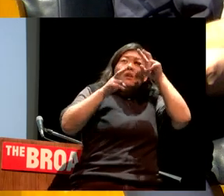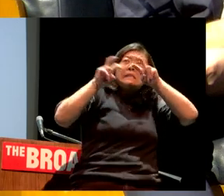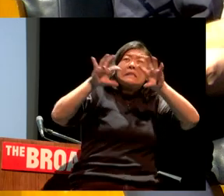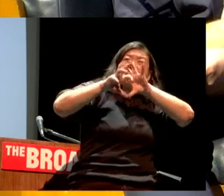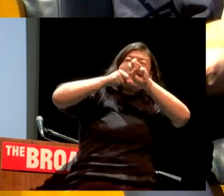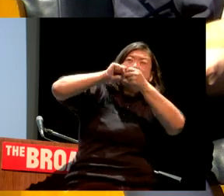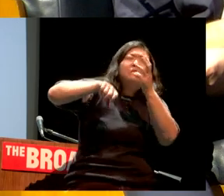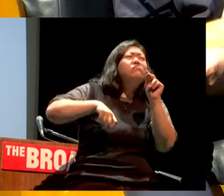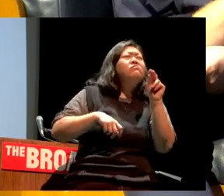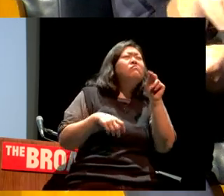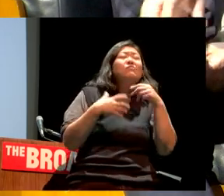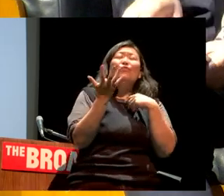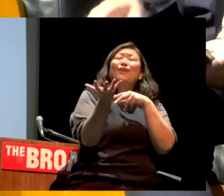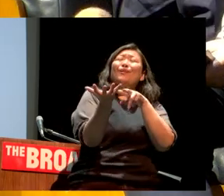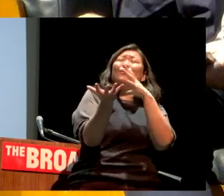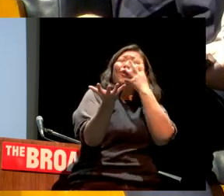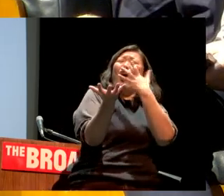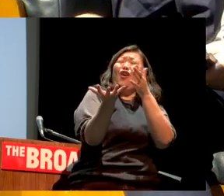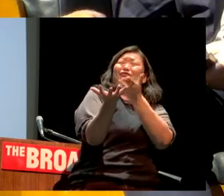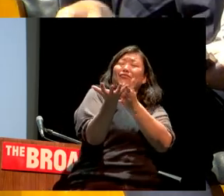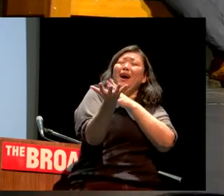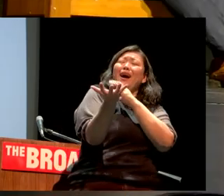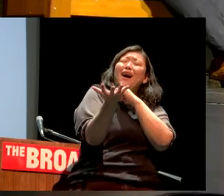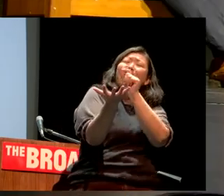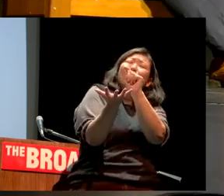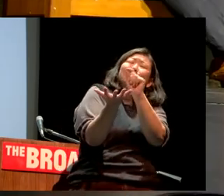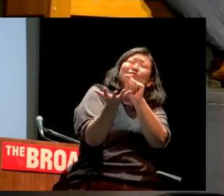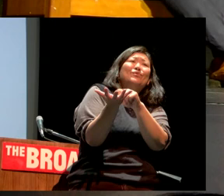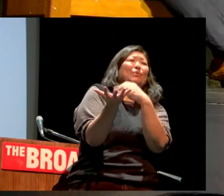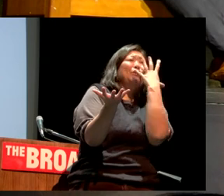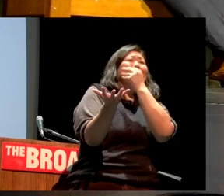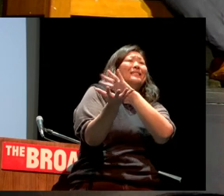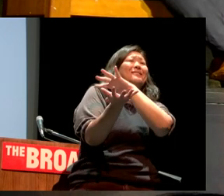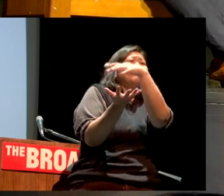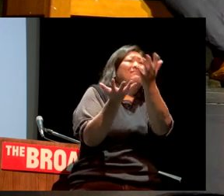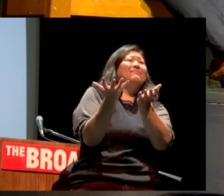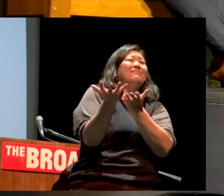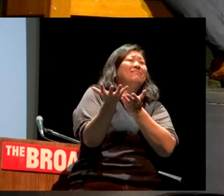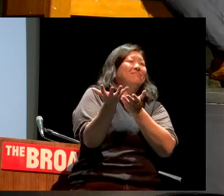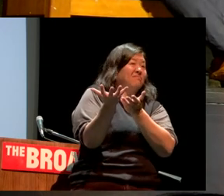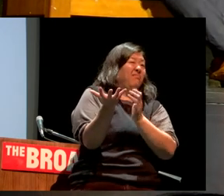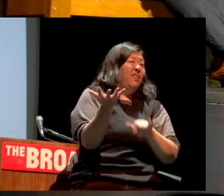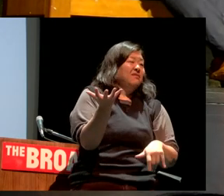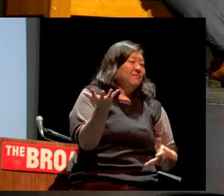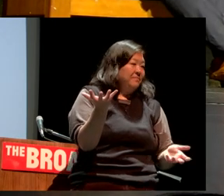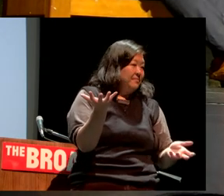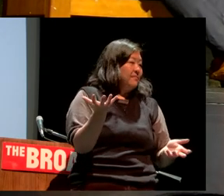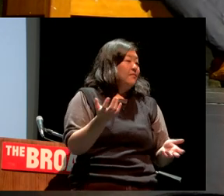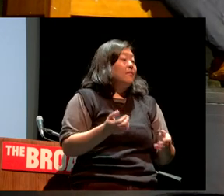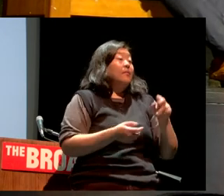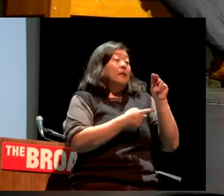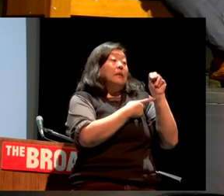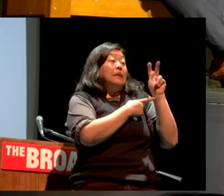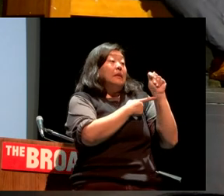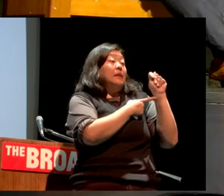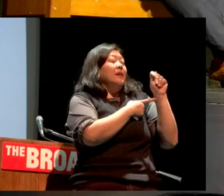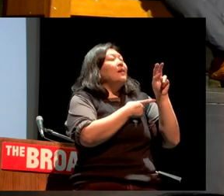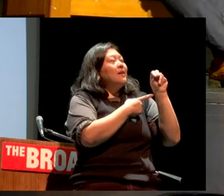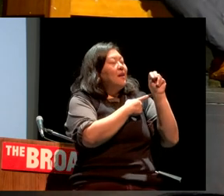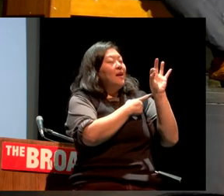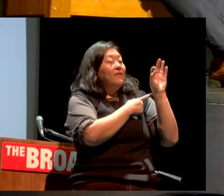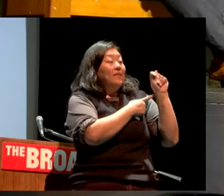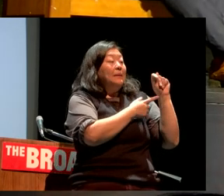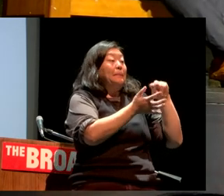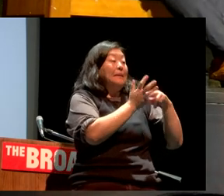like, you know, interactivity is a big thing. And I think in the aesthetic of NFTs, and you can see with Beeple, we are like big fan of, like Beeple, he was